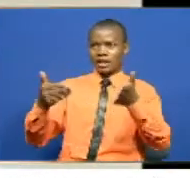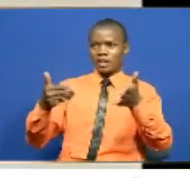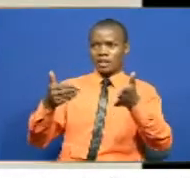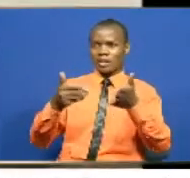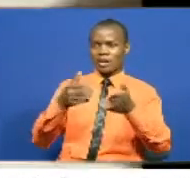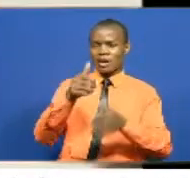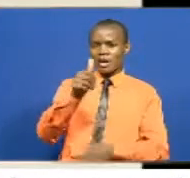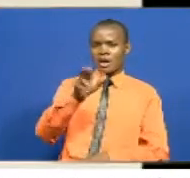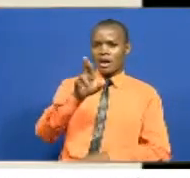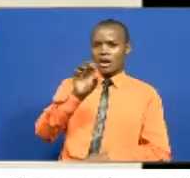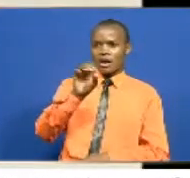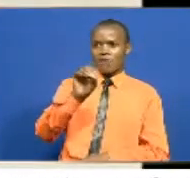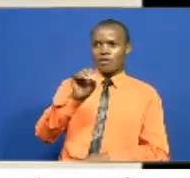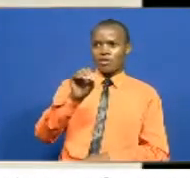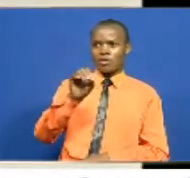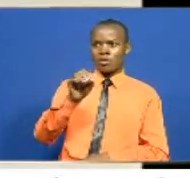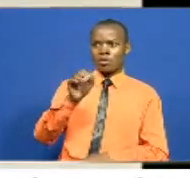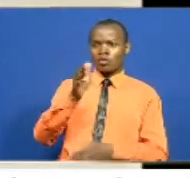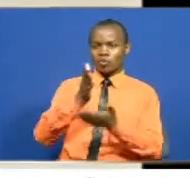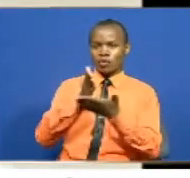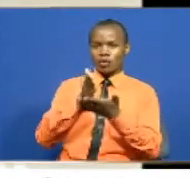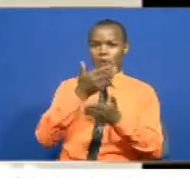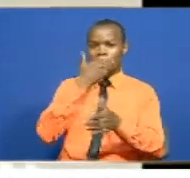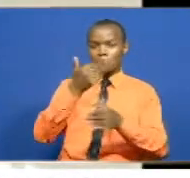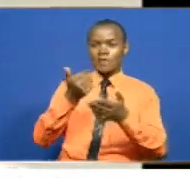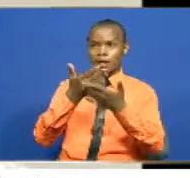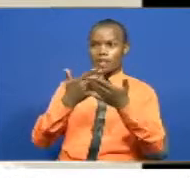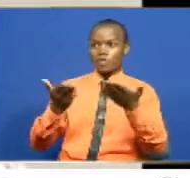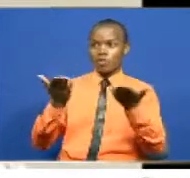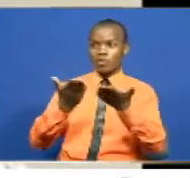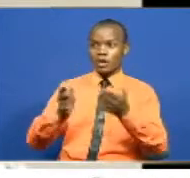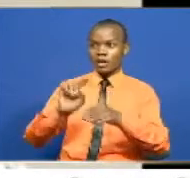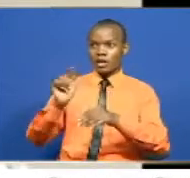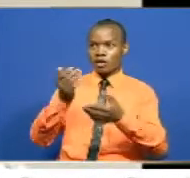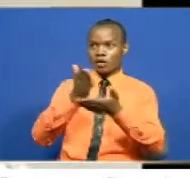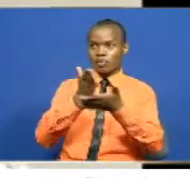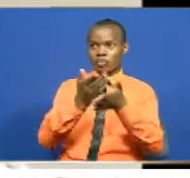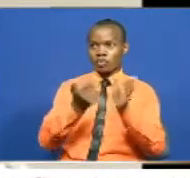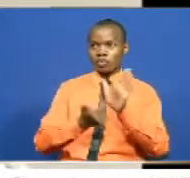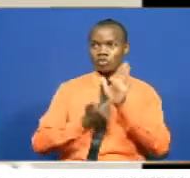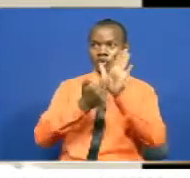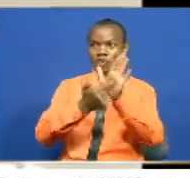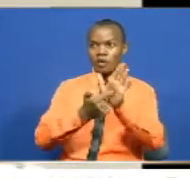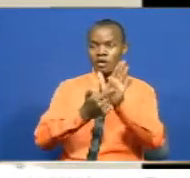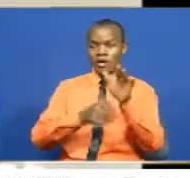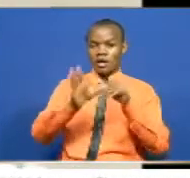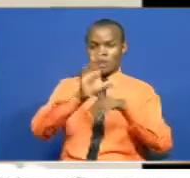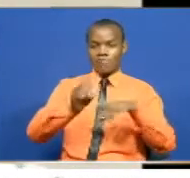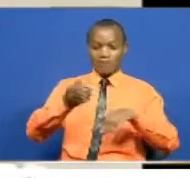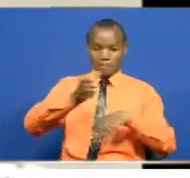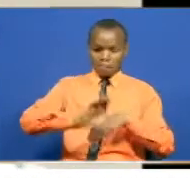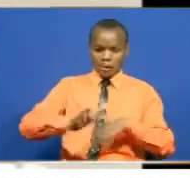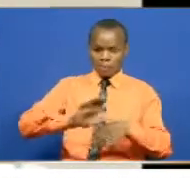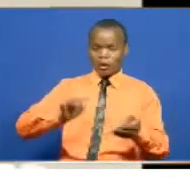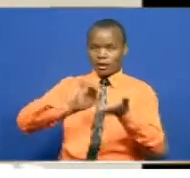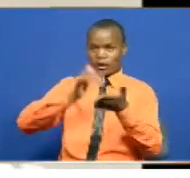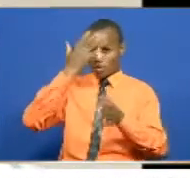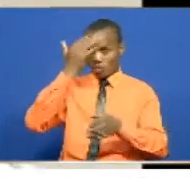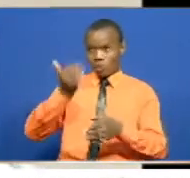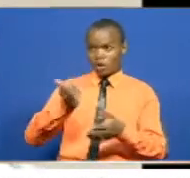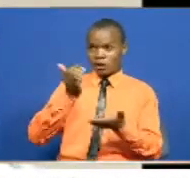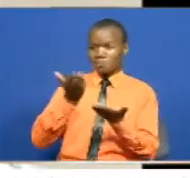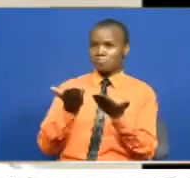final. That was a big sign that Kenya gave in Africa basketball. That's why I think it's